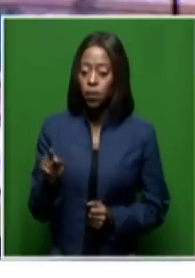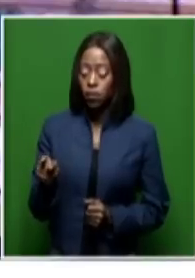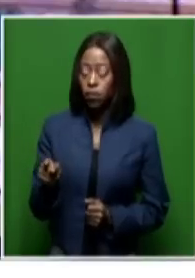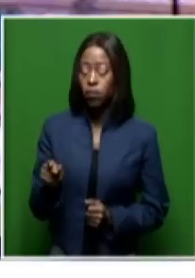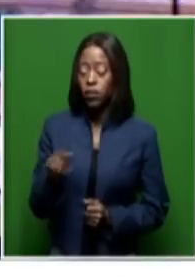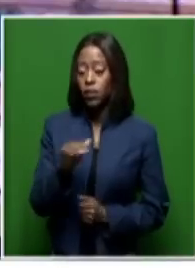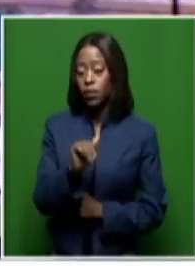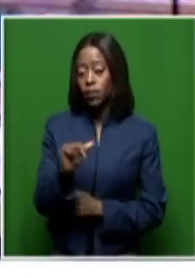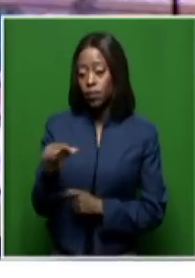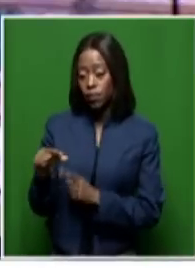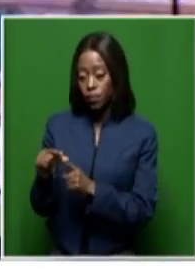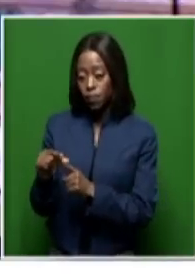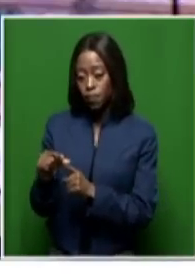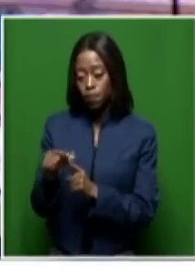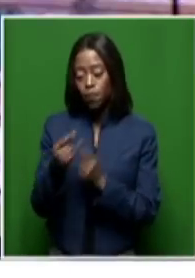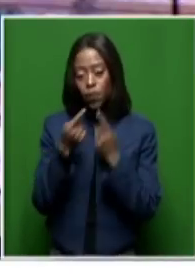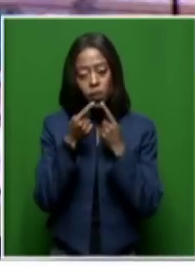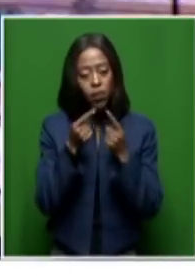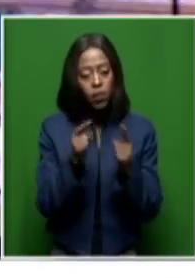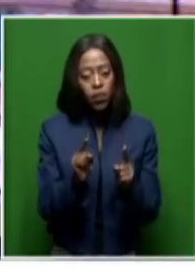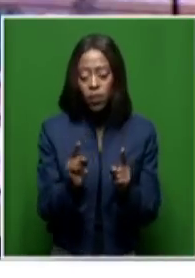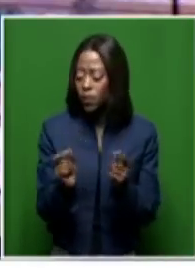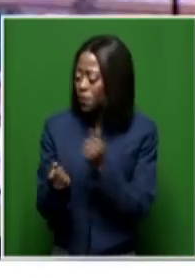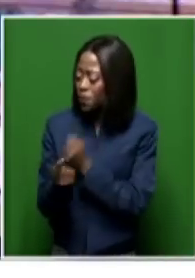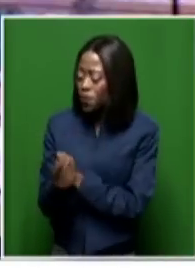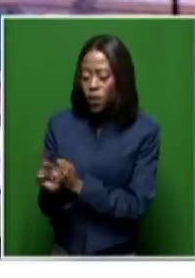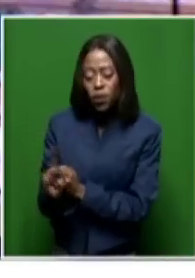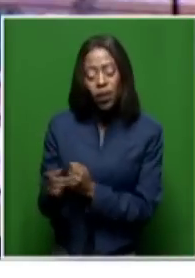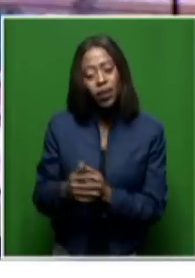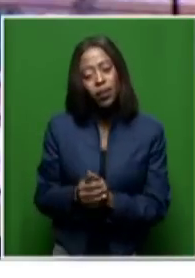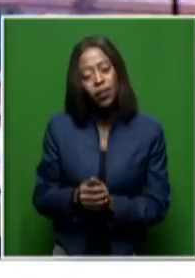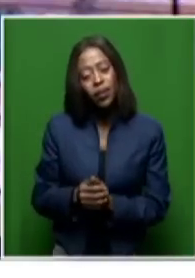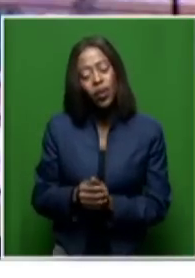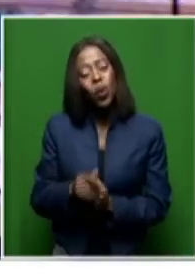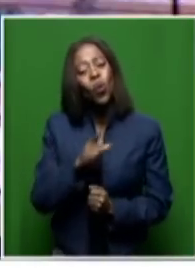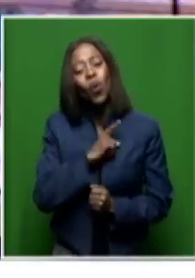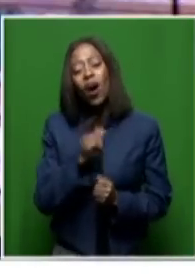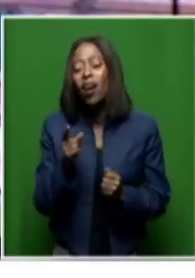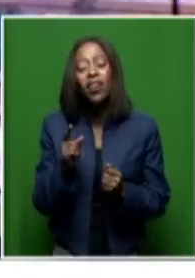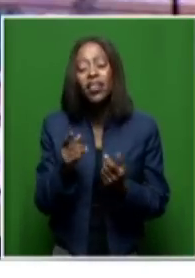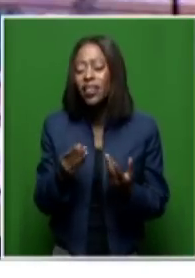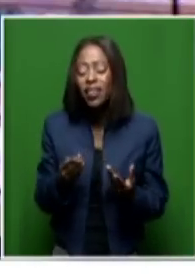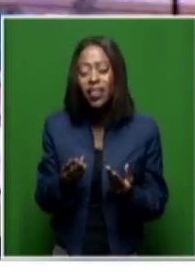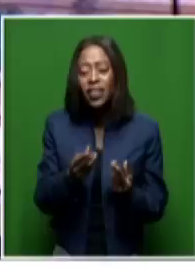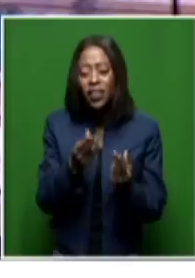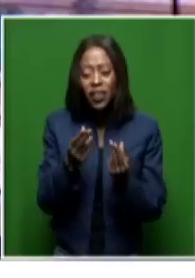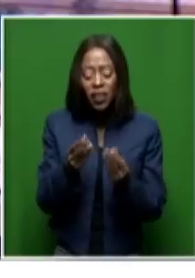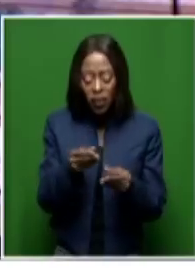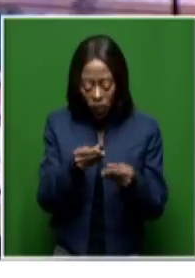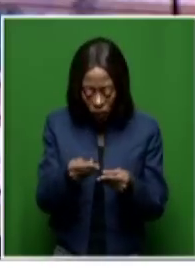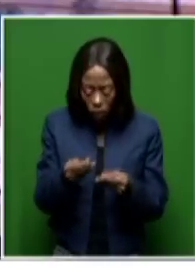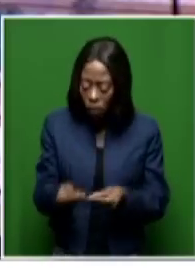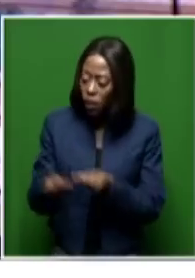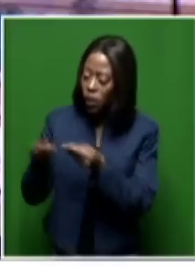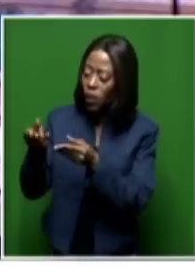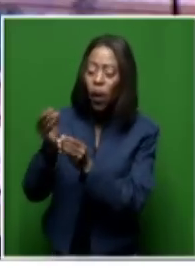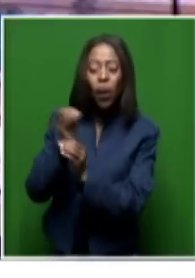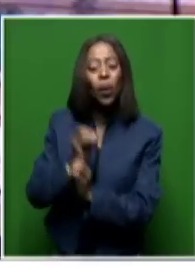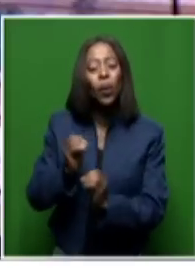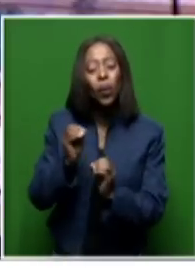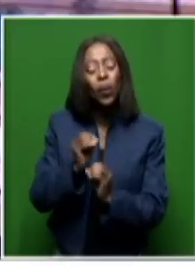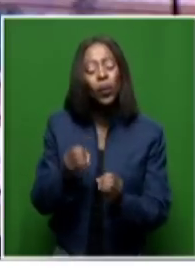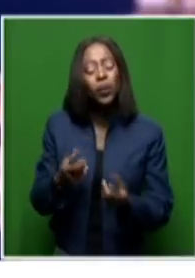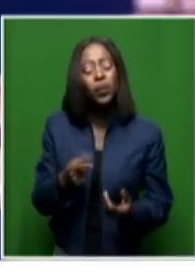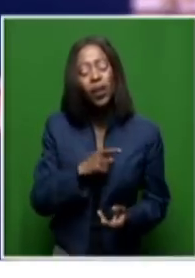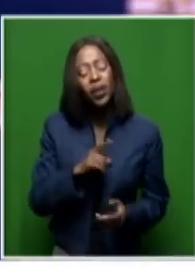issues a disclaimer. What's going on at PRASA? Why have they not been able to furnish the necessary documents to the